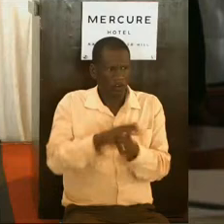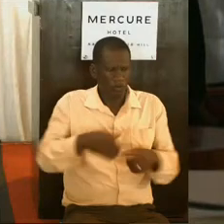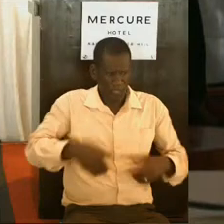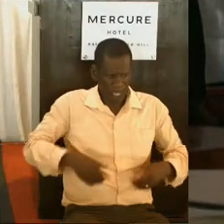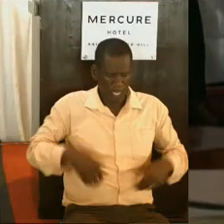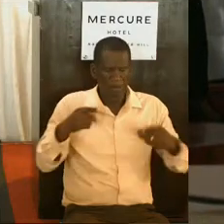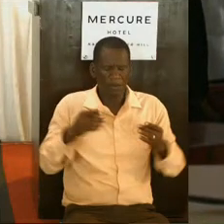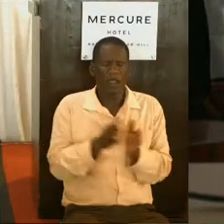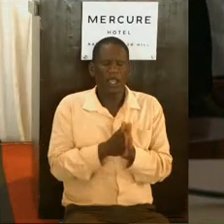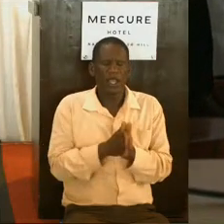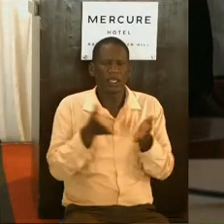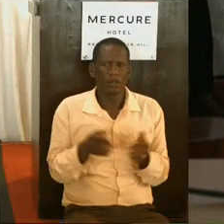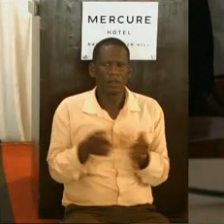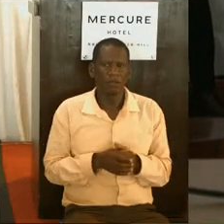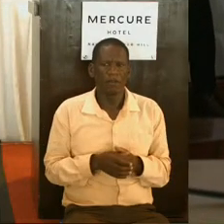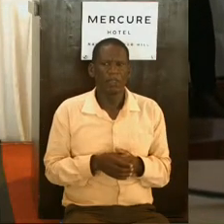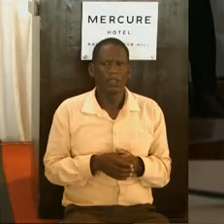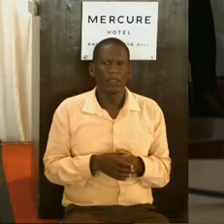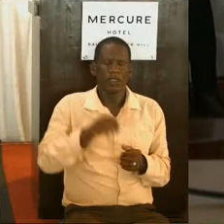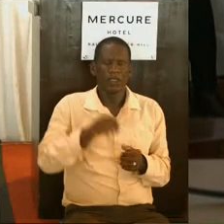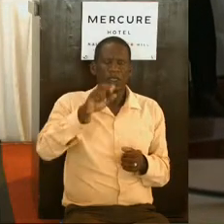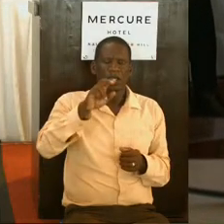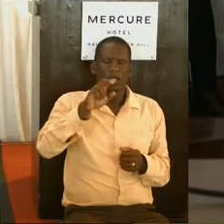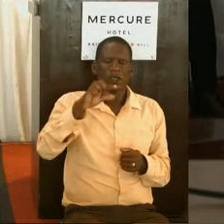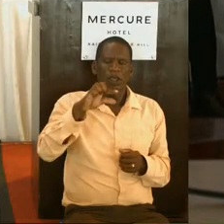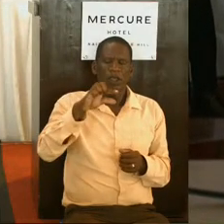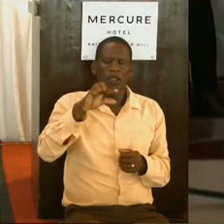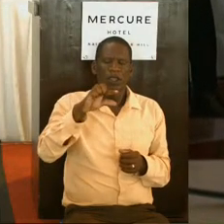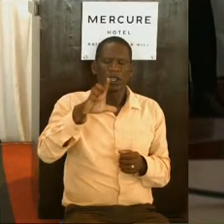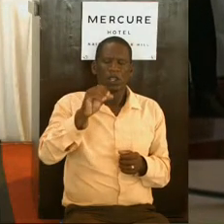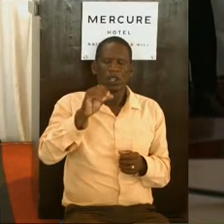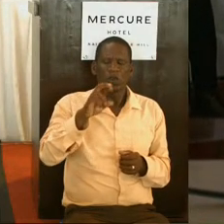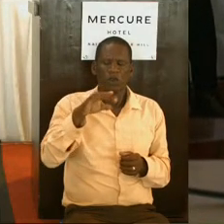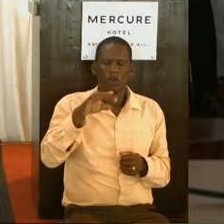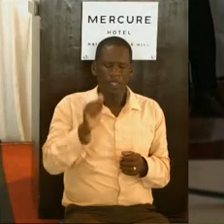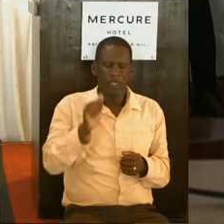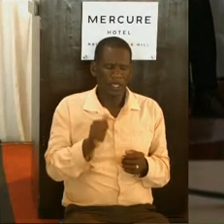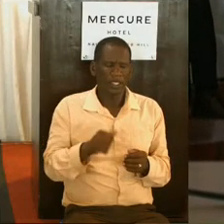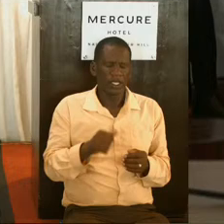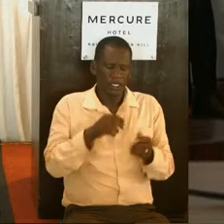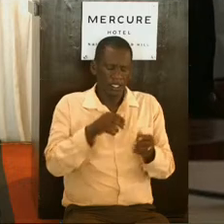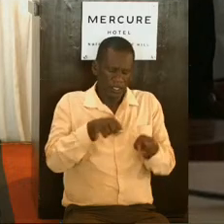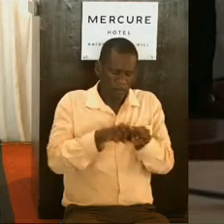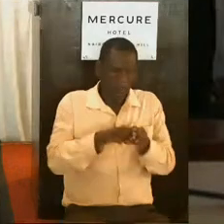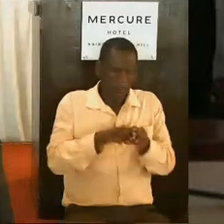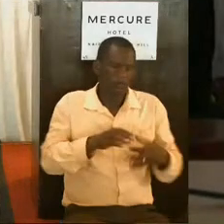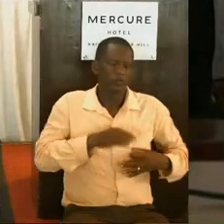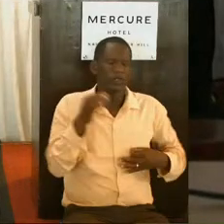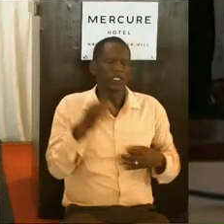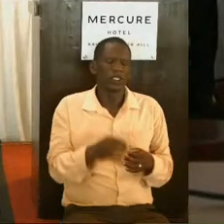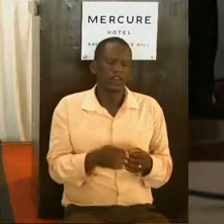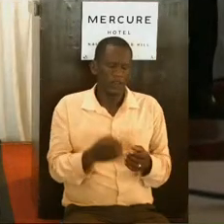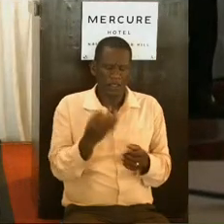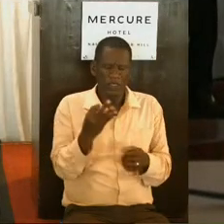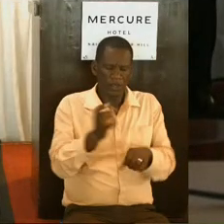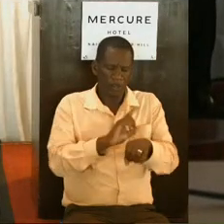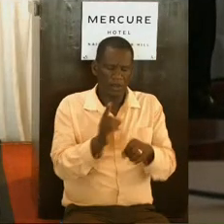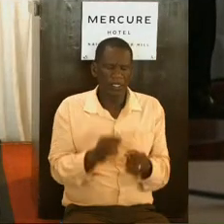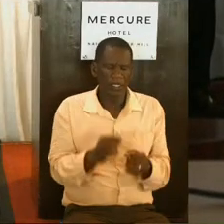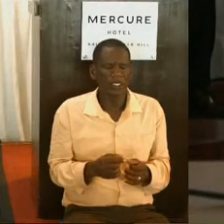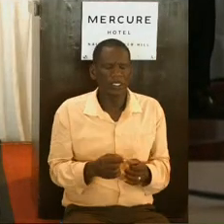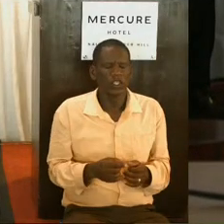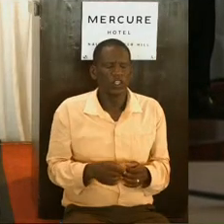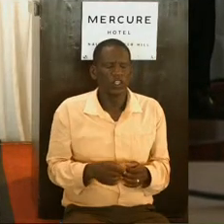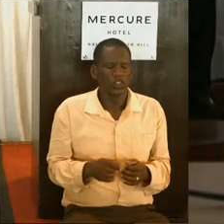and Miss Gloria Decay I want you to keep In The Same Spirit um just take three minutes and